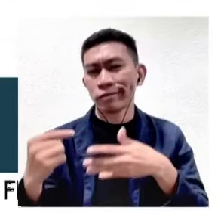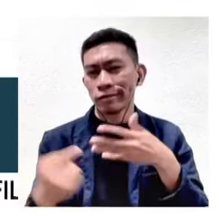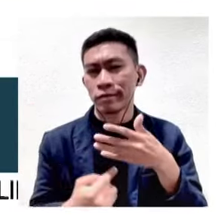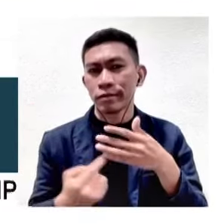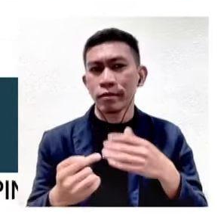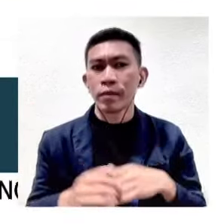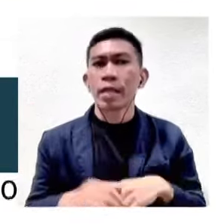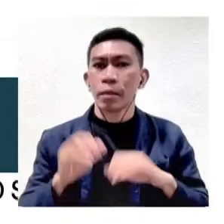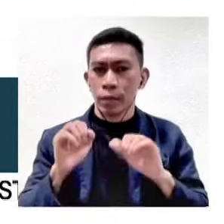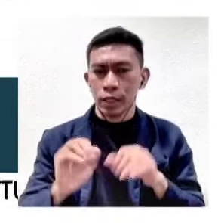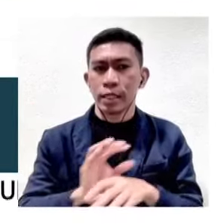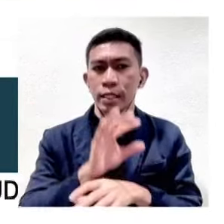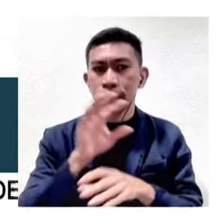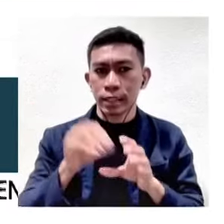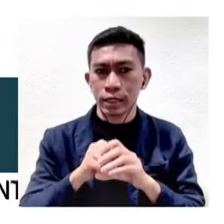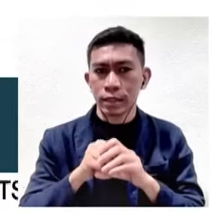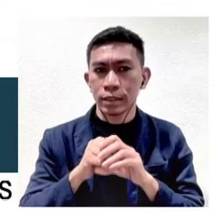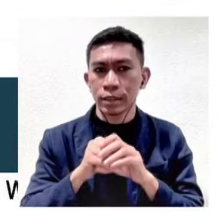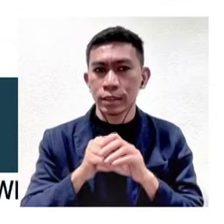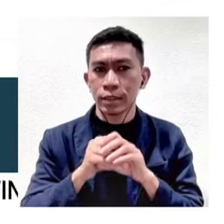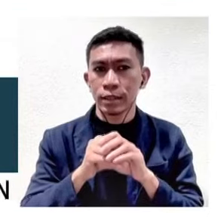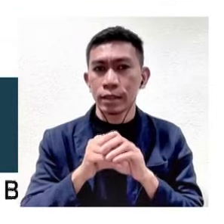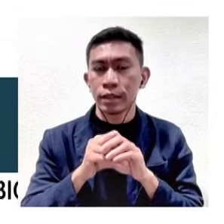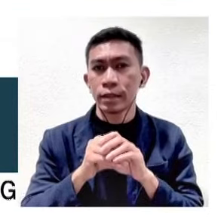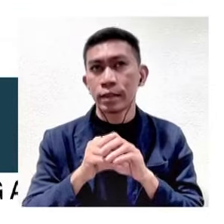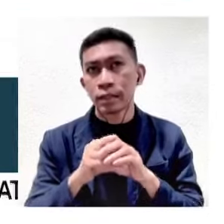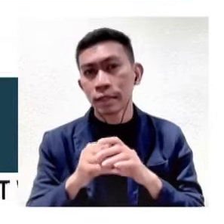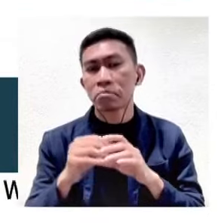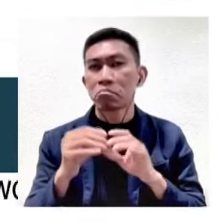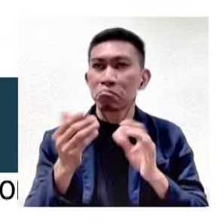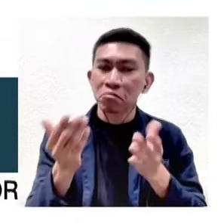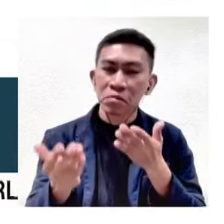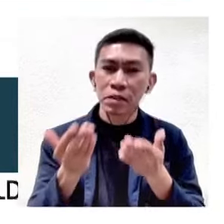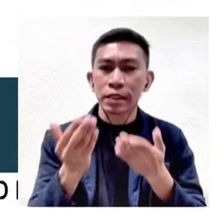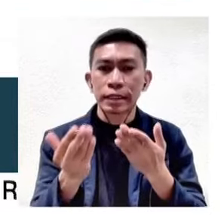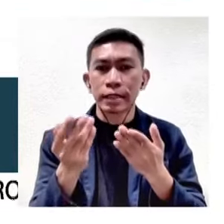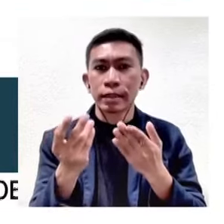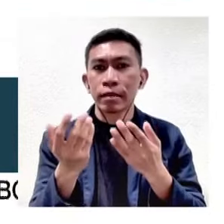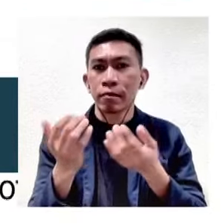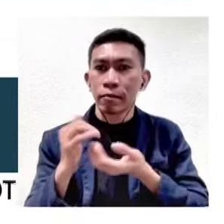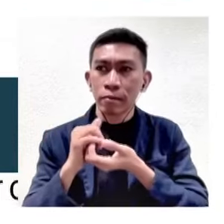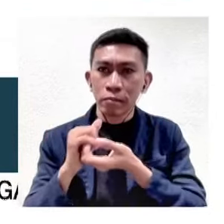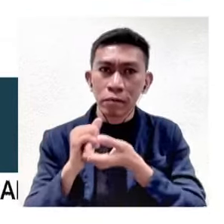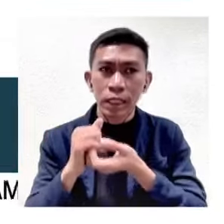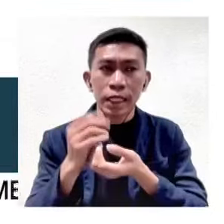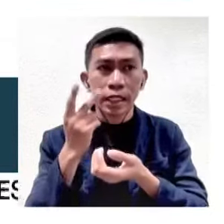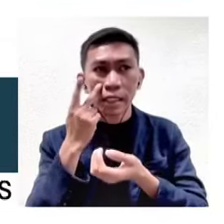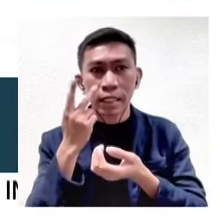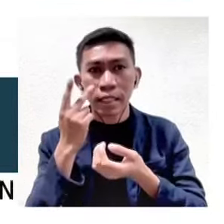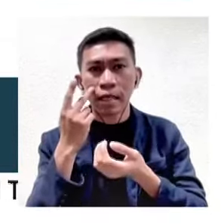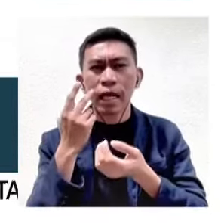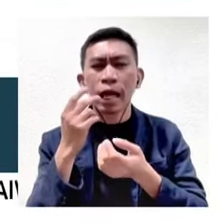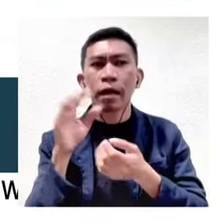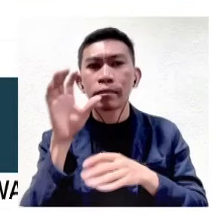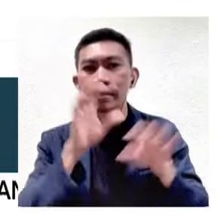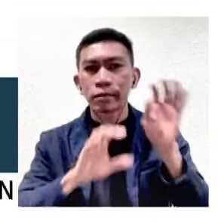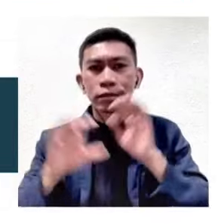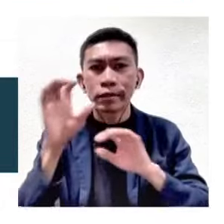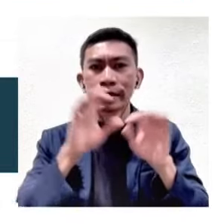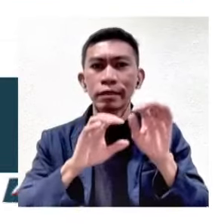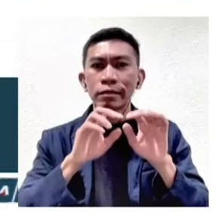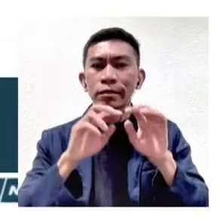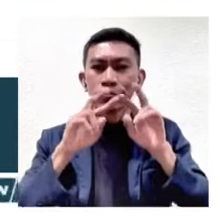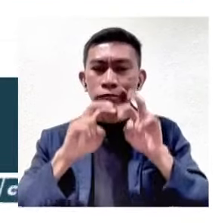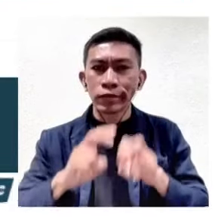we can include the exploration, joint exploration of natural resources.